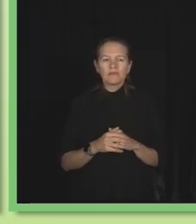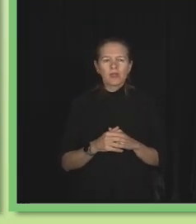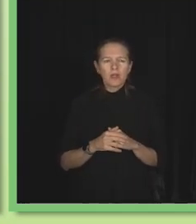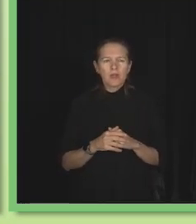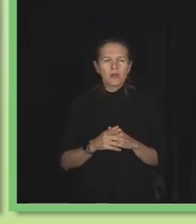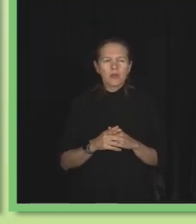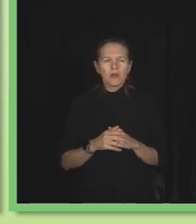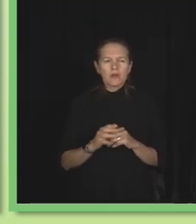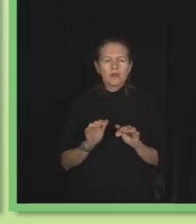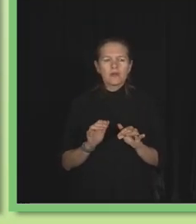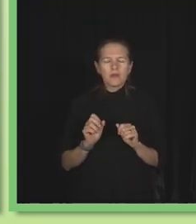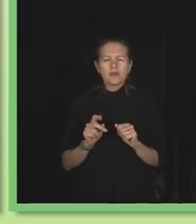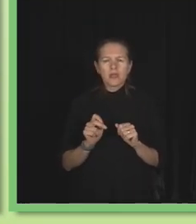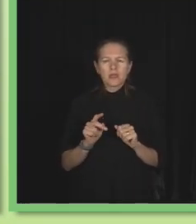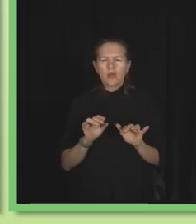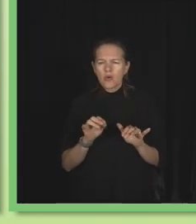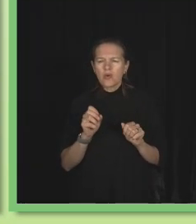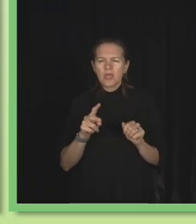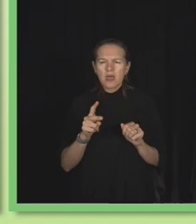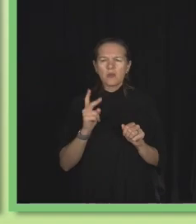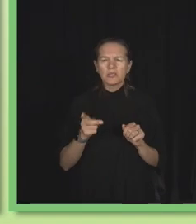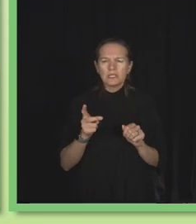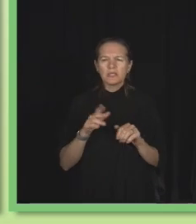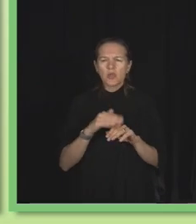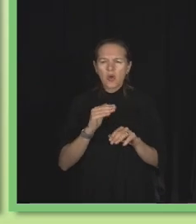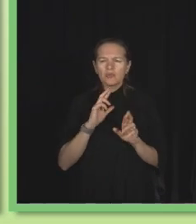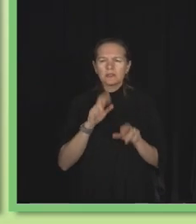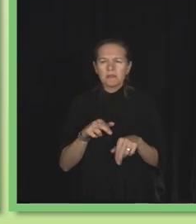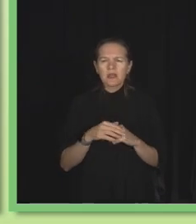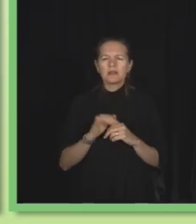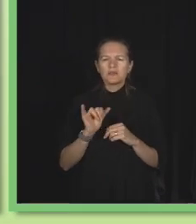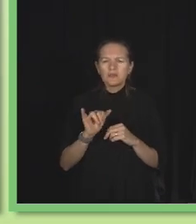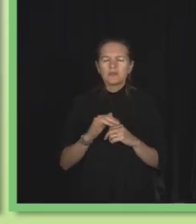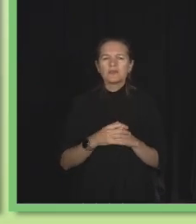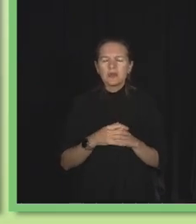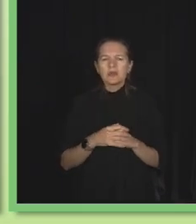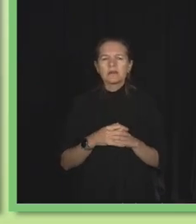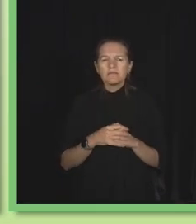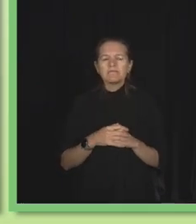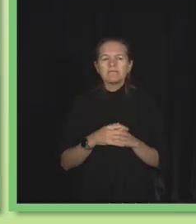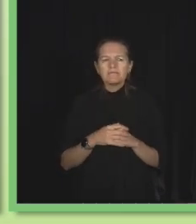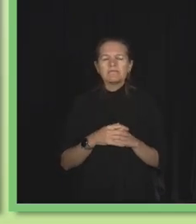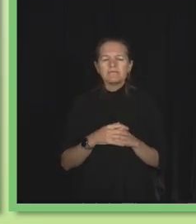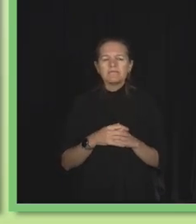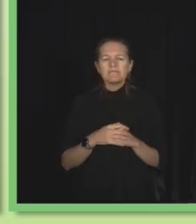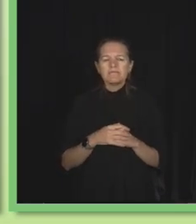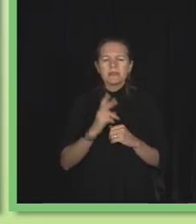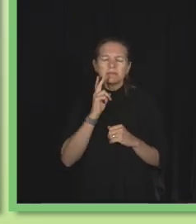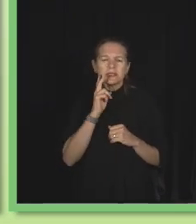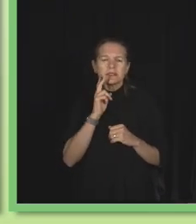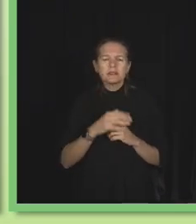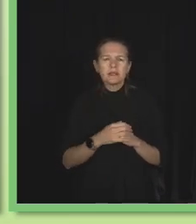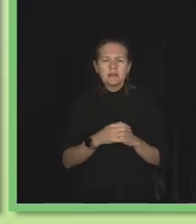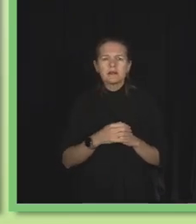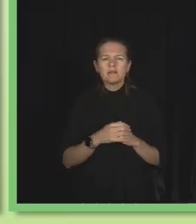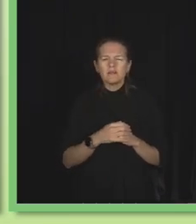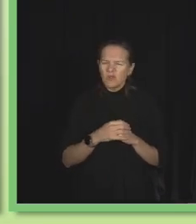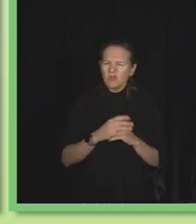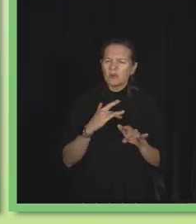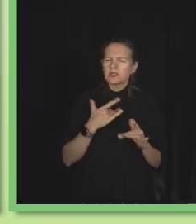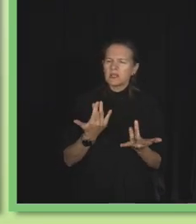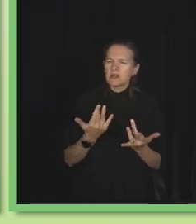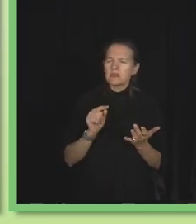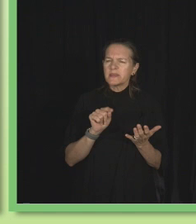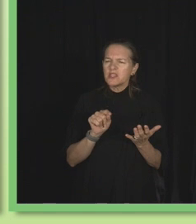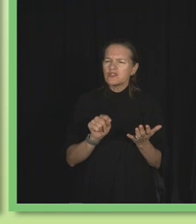Walking, all right, yeah, we're seeing slow responses, huh? Let me see. What is going